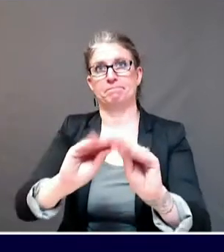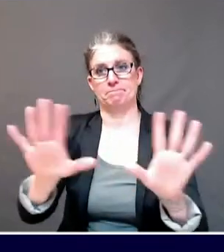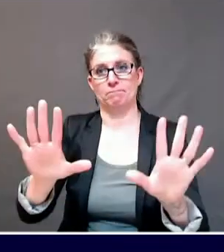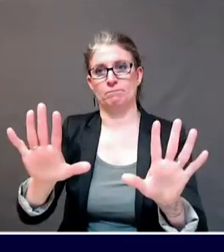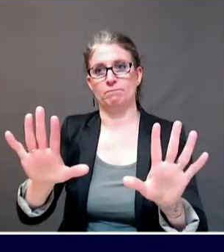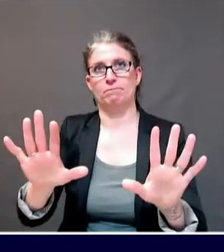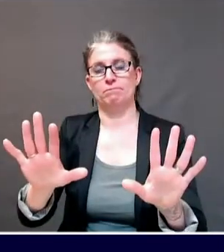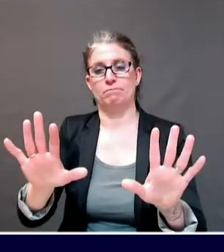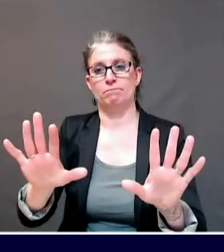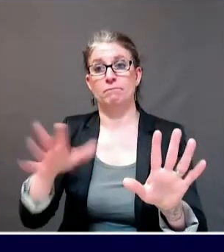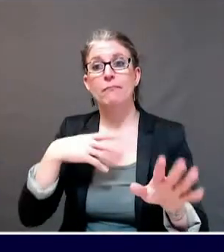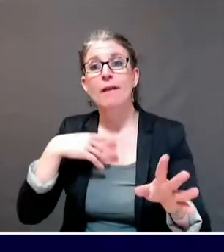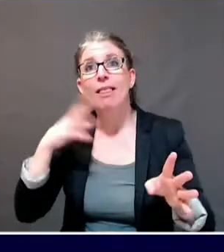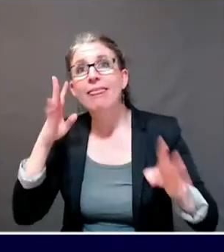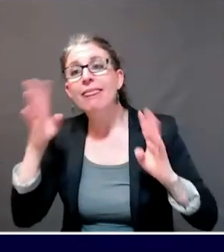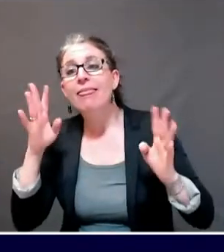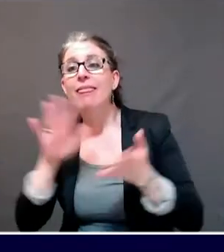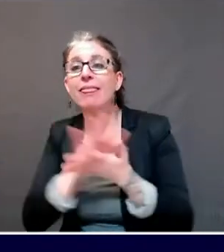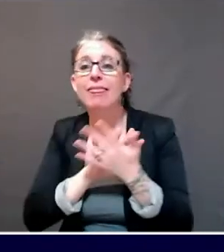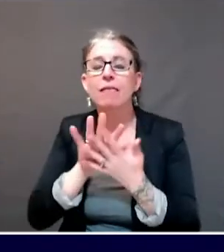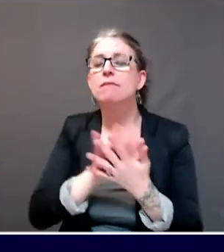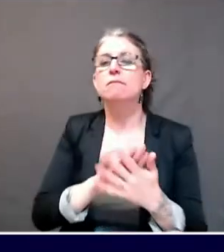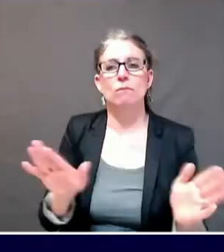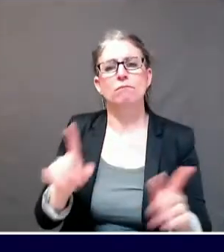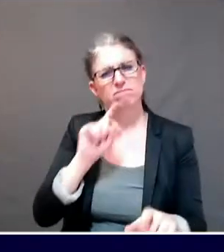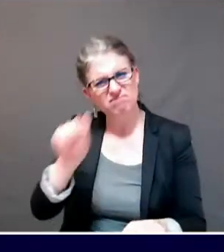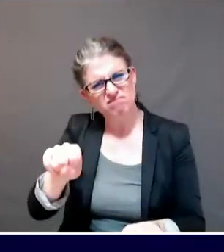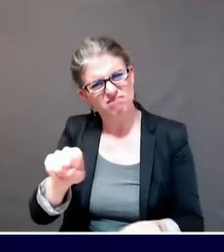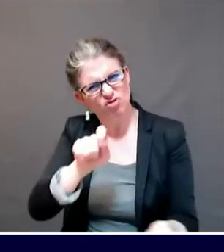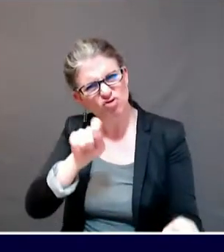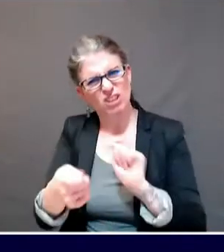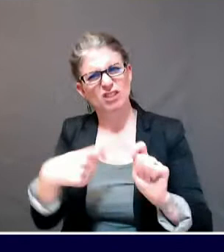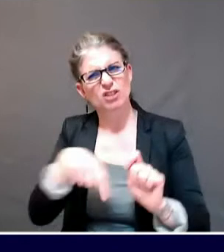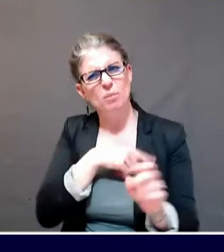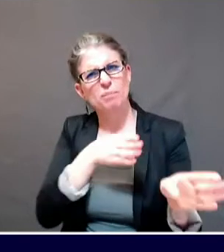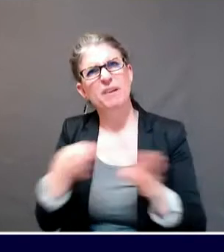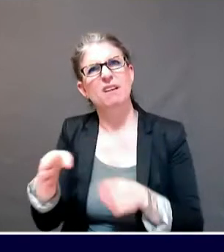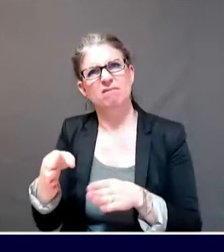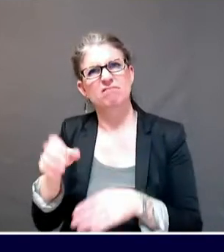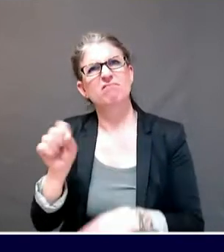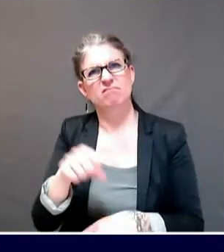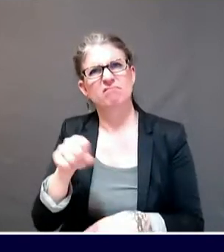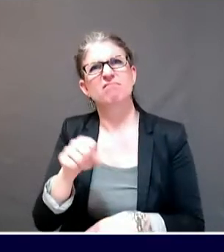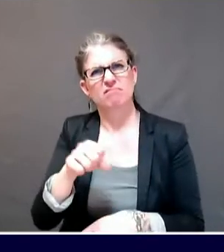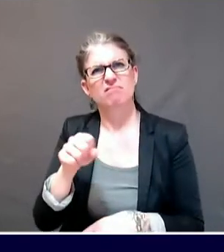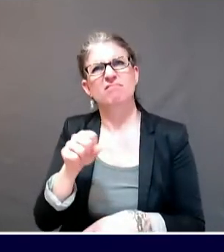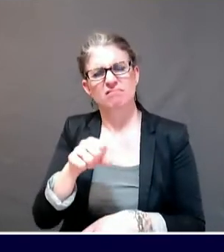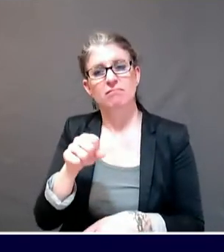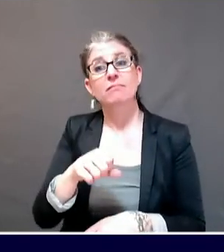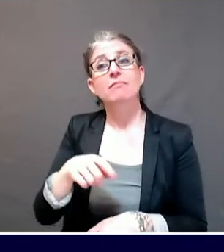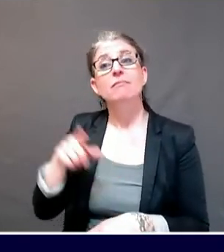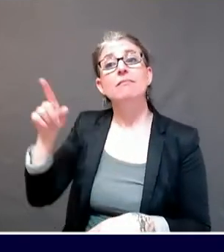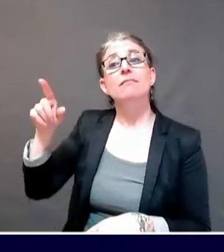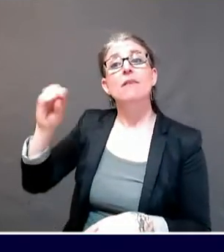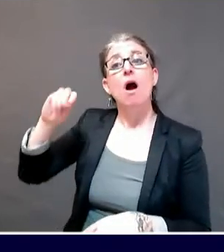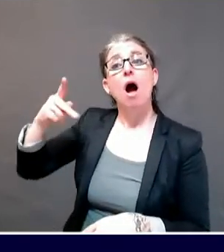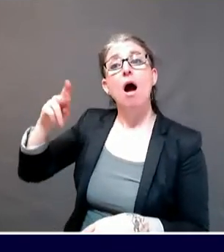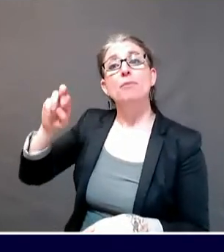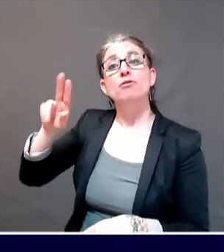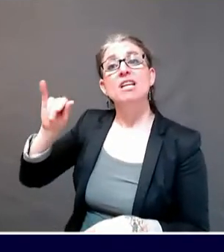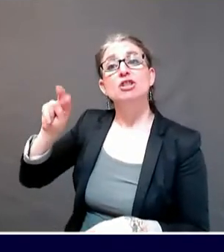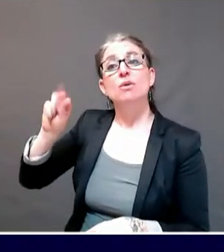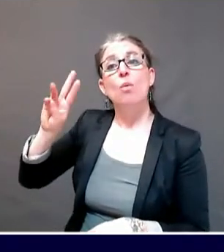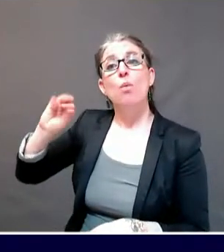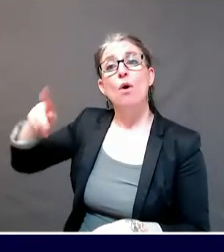the changes relayed to us, given to us by Operation Warp Speed, have had to change our approach. 2